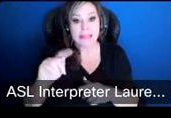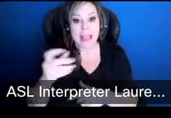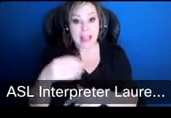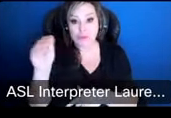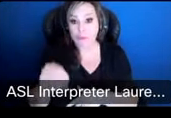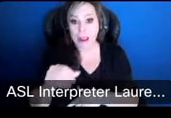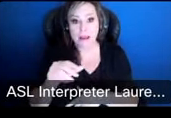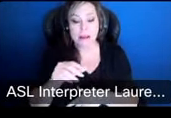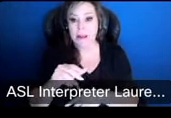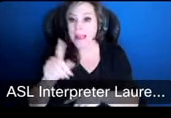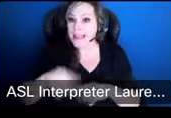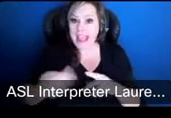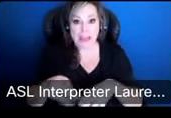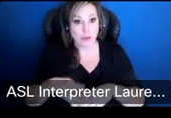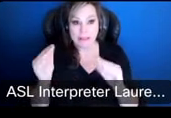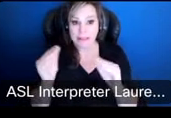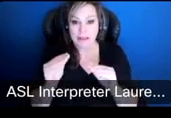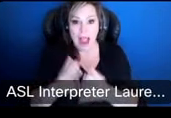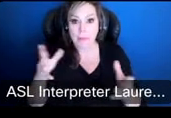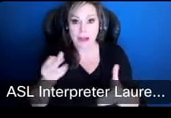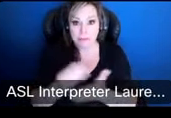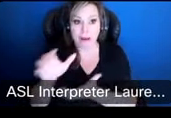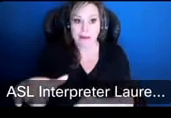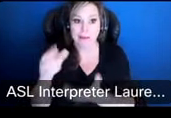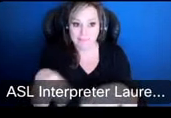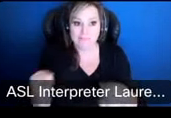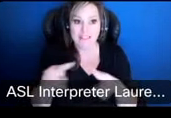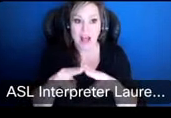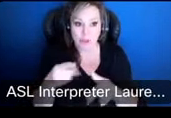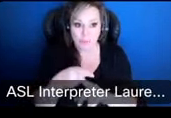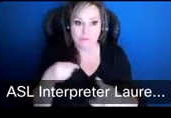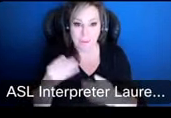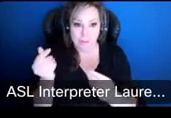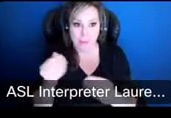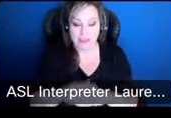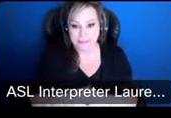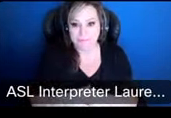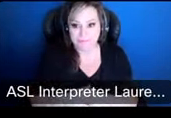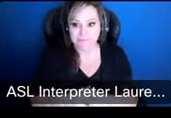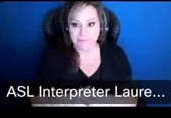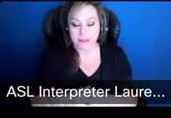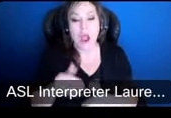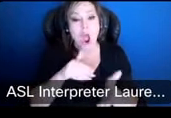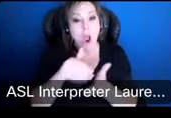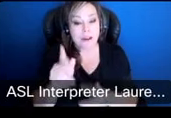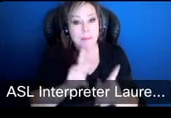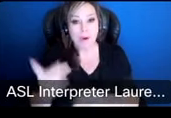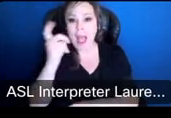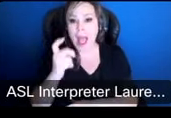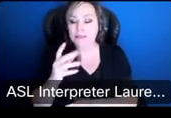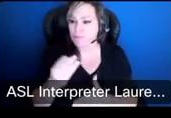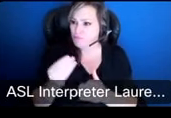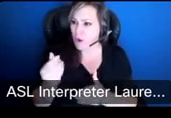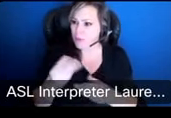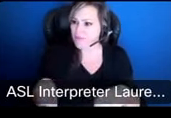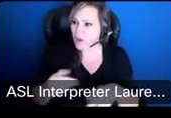increases the amount of value you get from your property value so oftentimes uh people ask me well the property value is going up